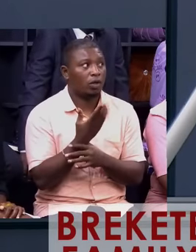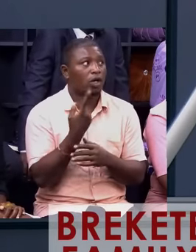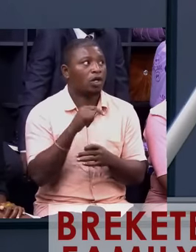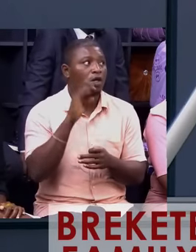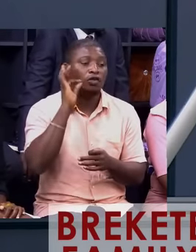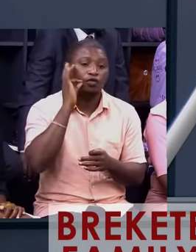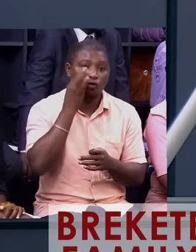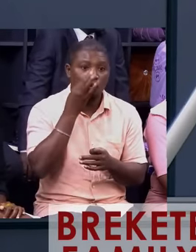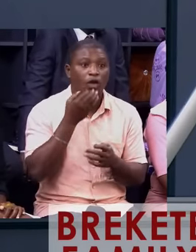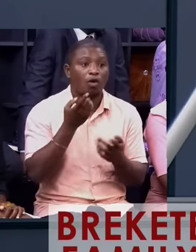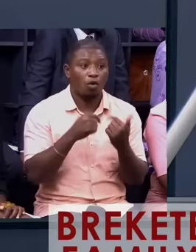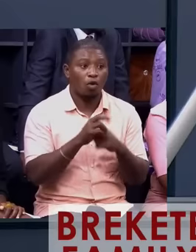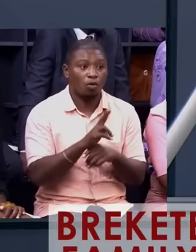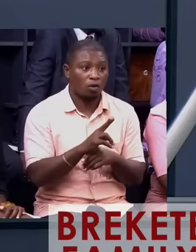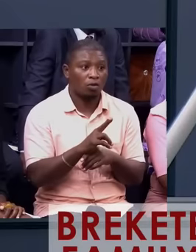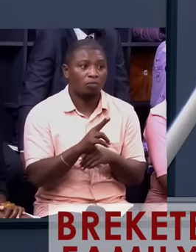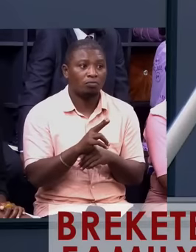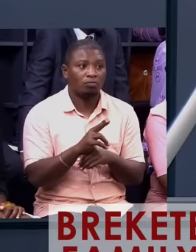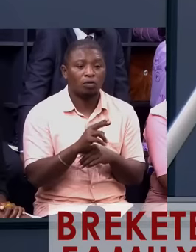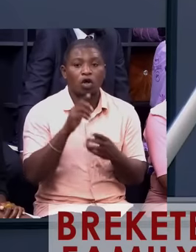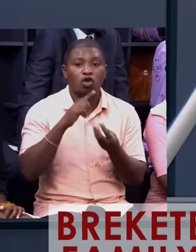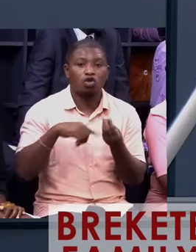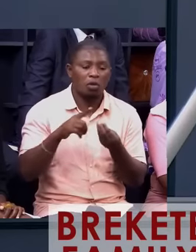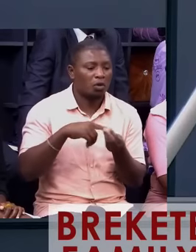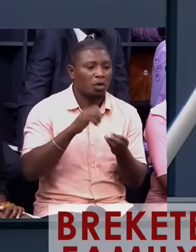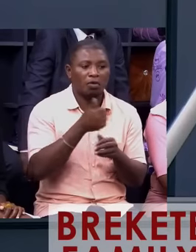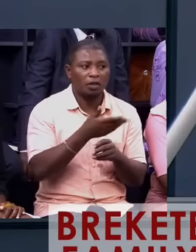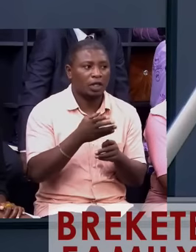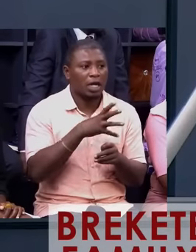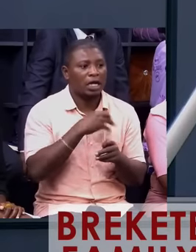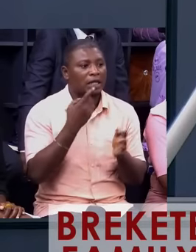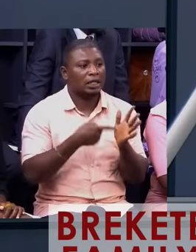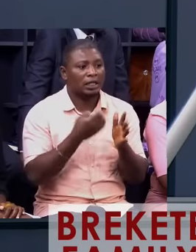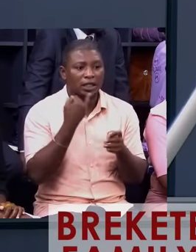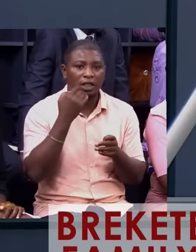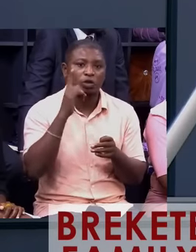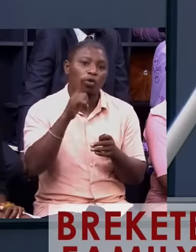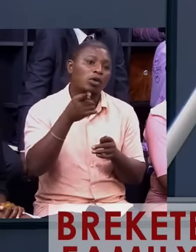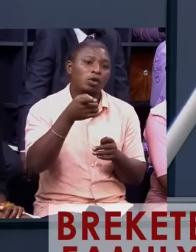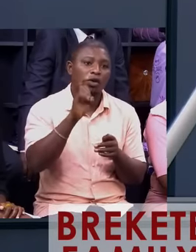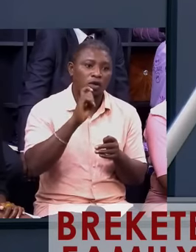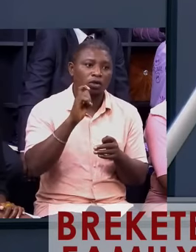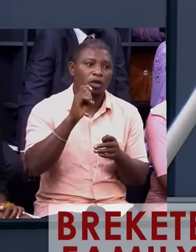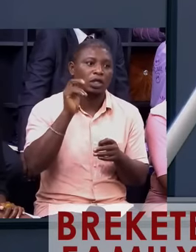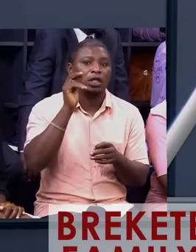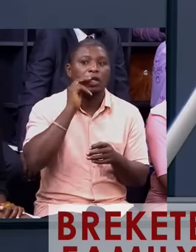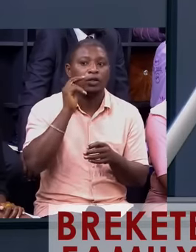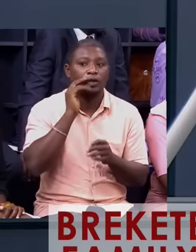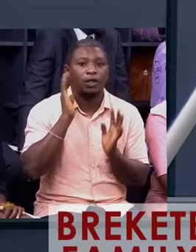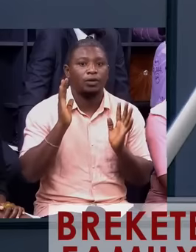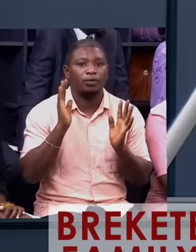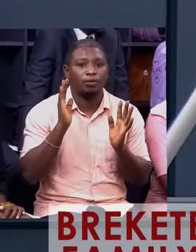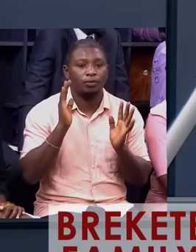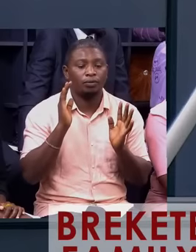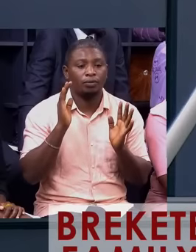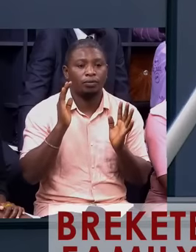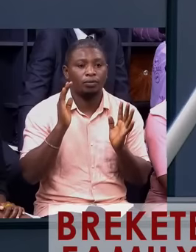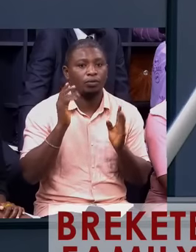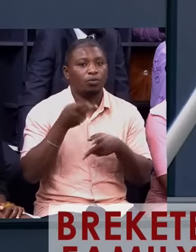fruits don't come up cucumber tomatoes and the rest this is 100% Nigeria